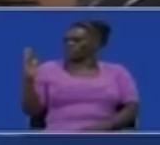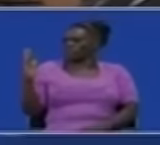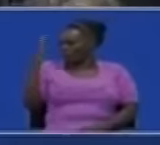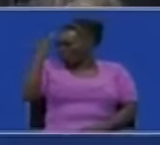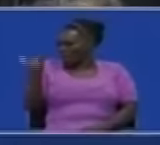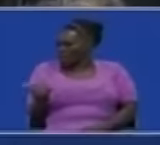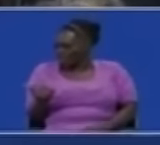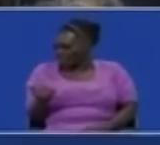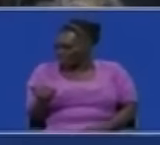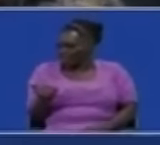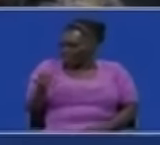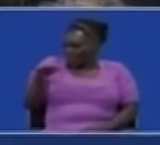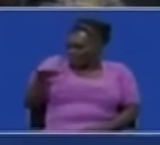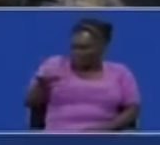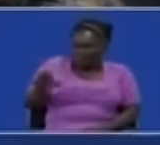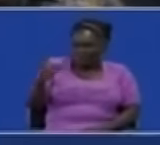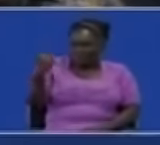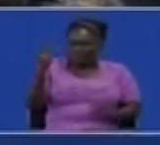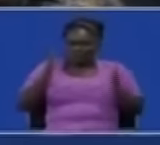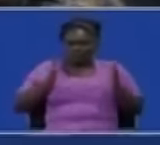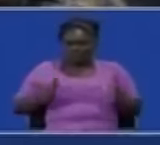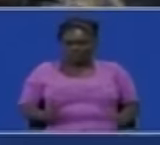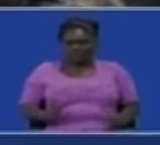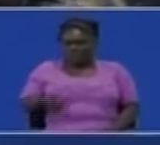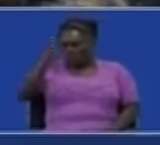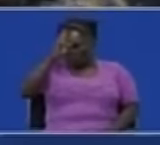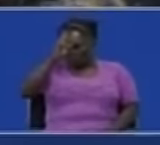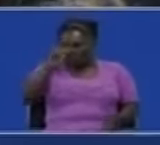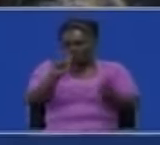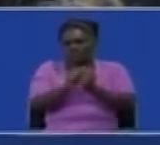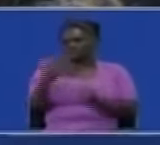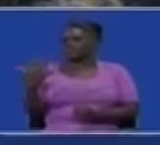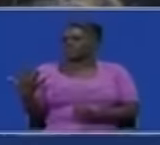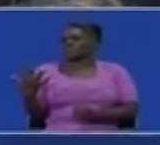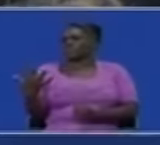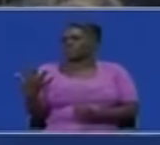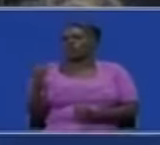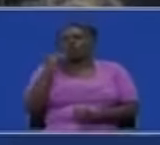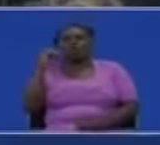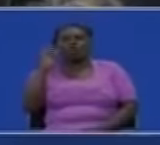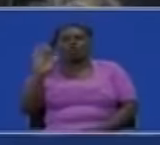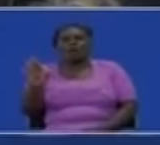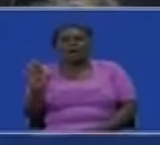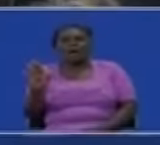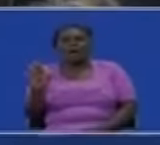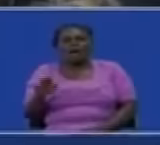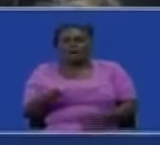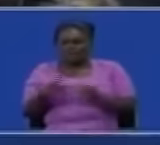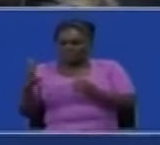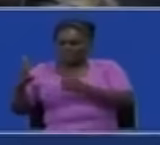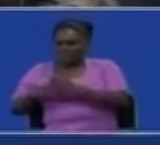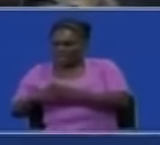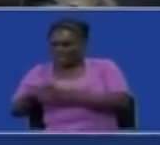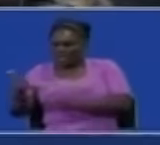what? Wewe binadamu mmoja uchukue polisi 15 uwafungie nyumbani kwako. Ukitoka watoka na 9,